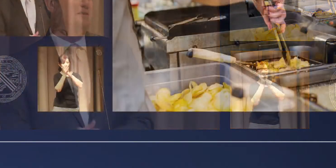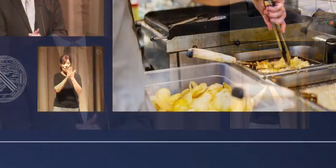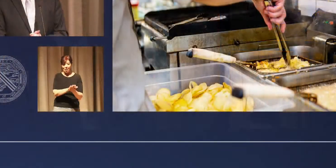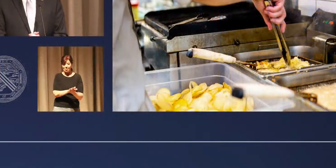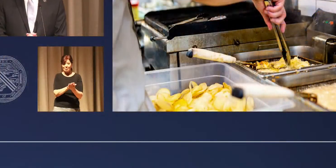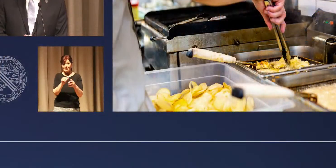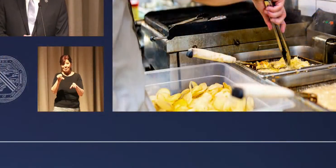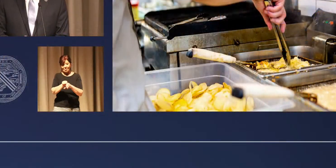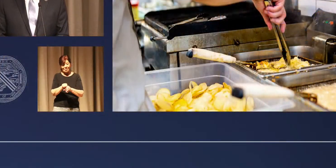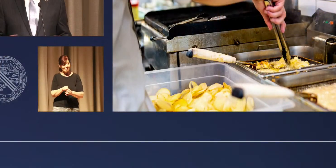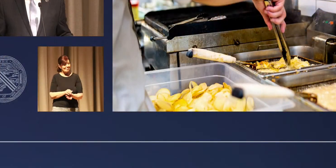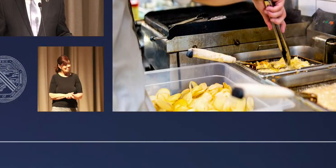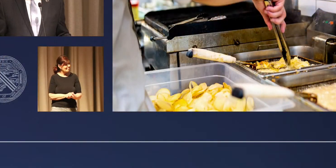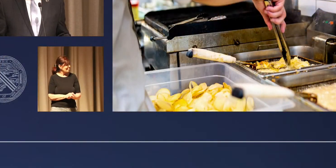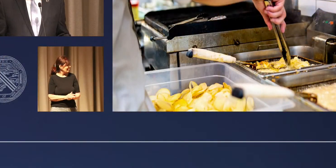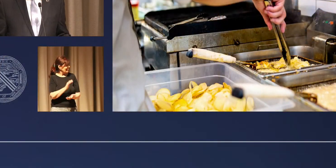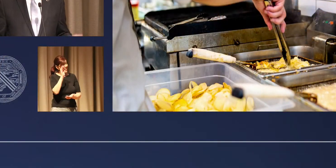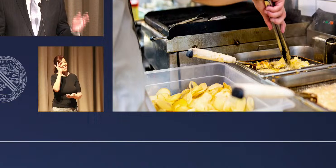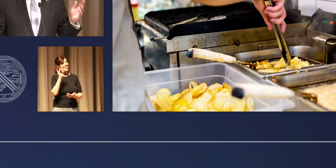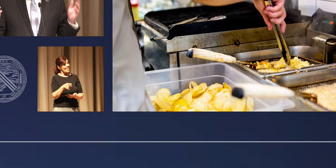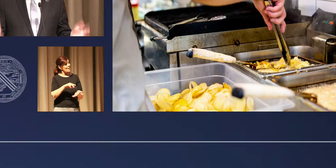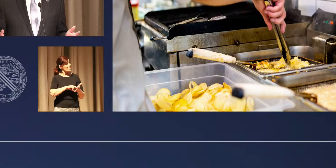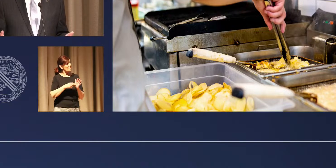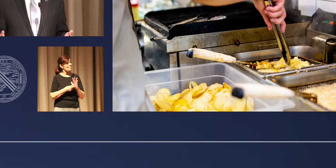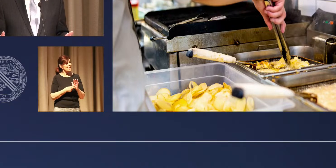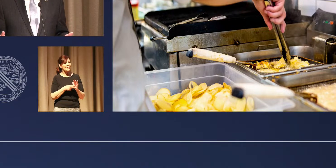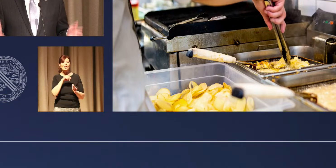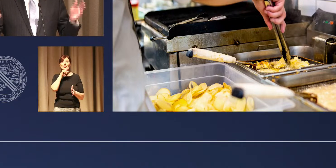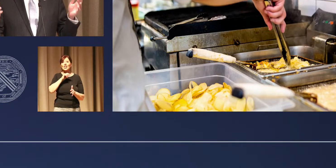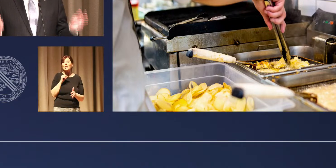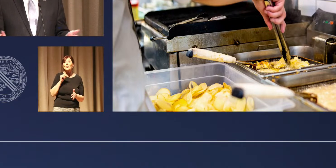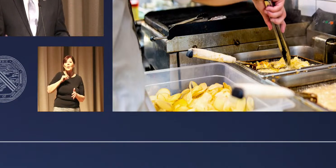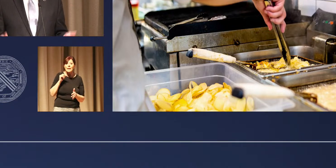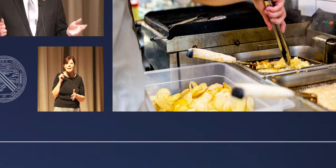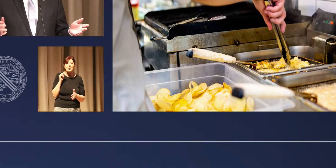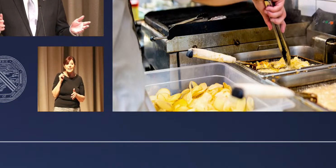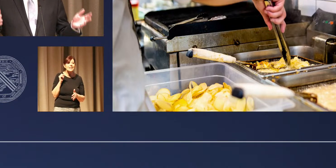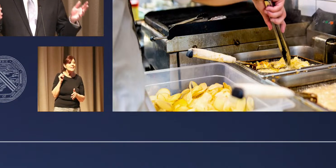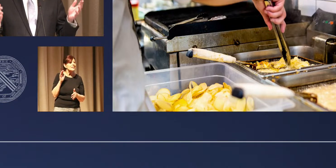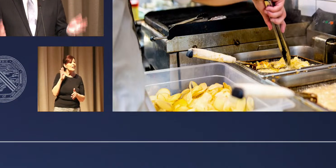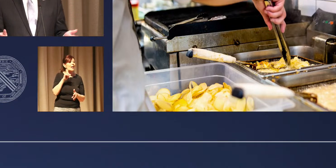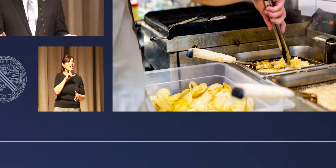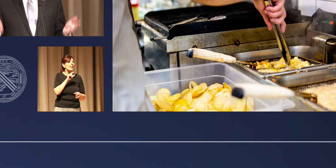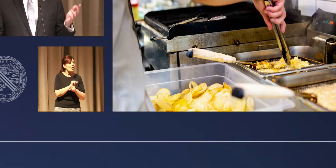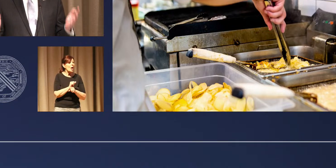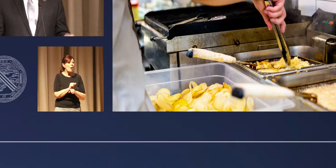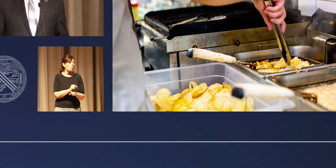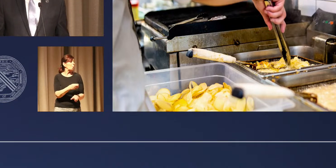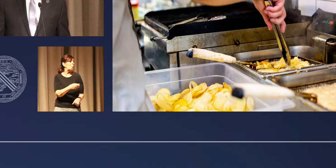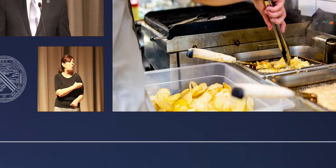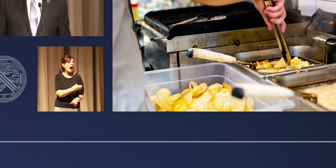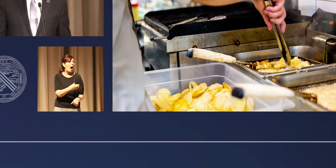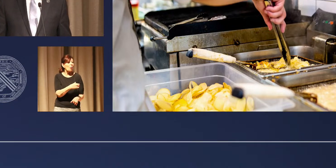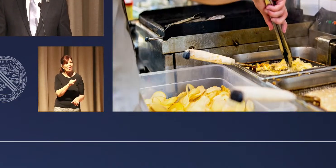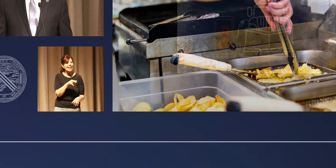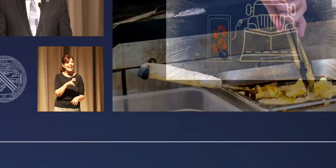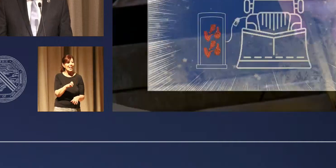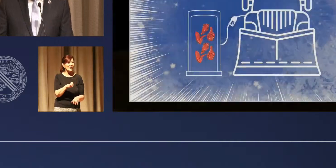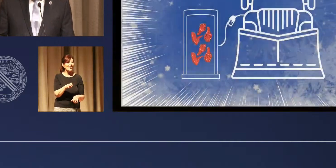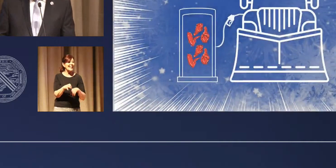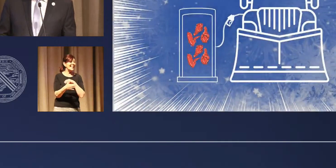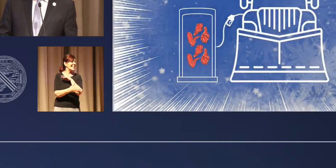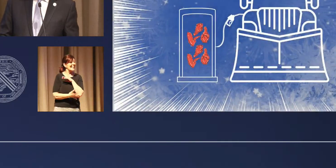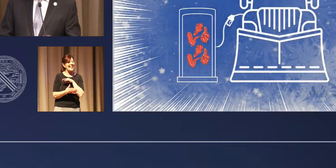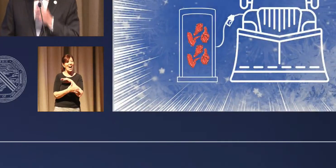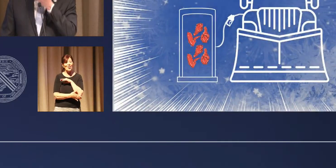renewable diesel. That means that chicken wings will literally power our Erie County